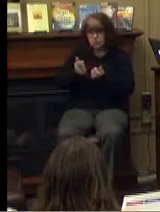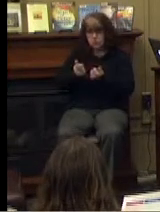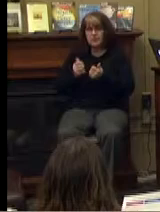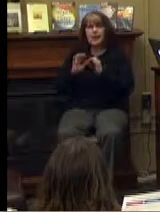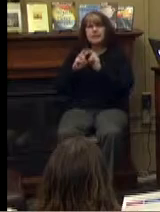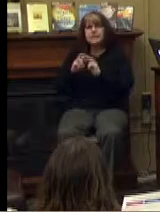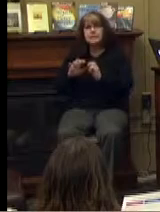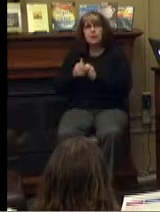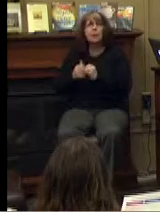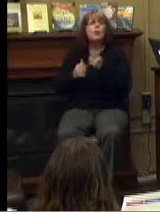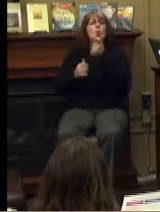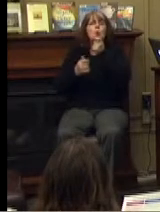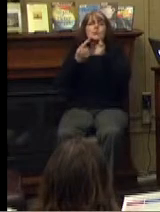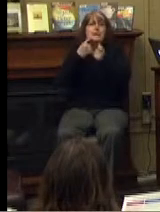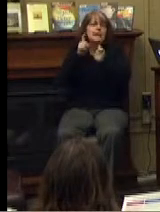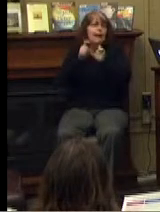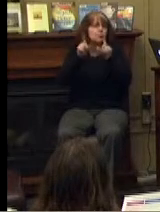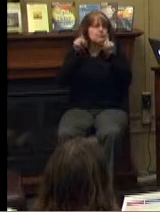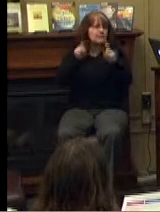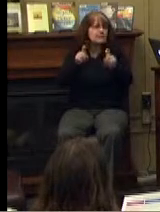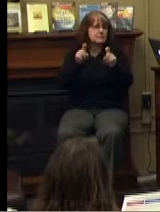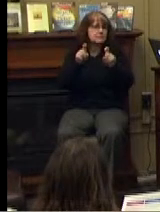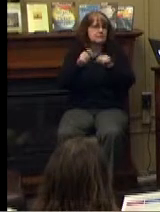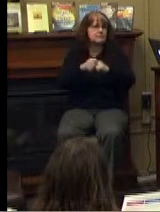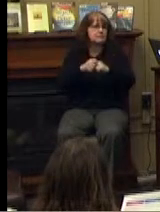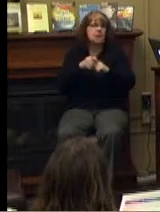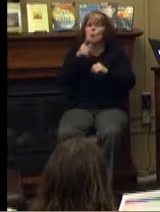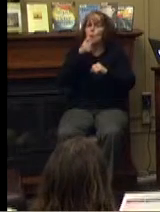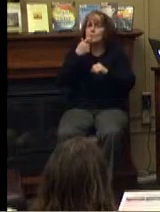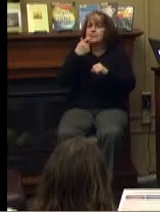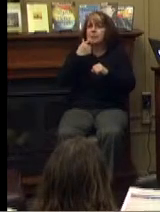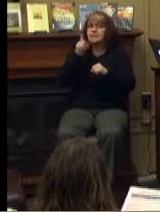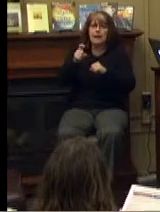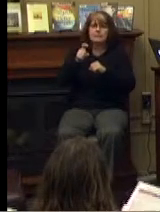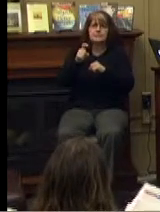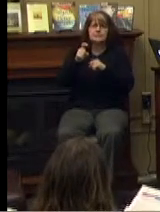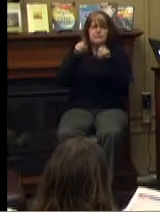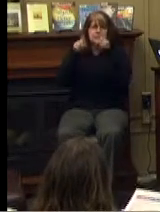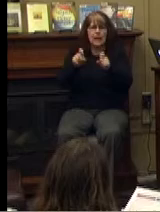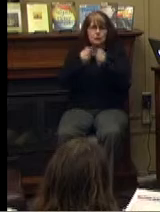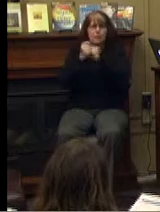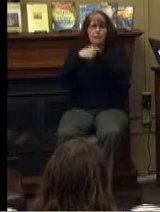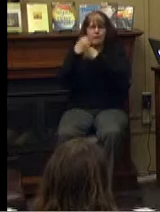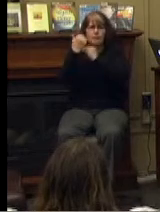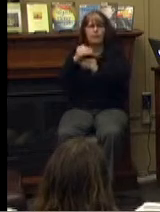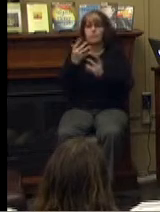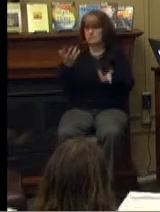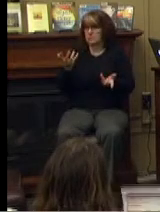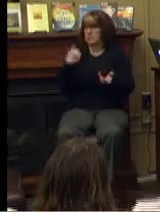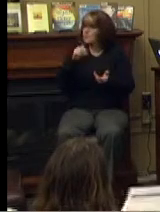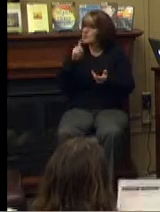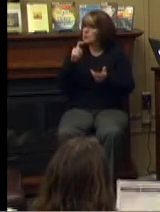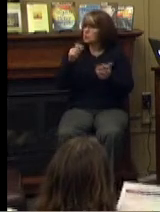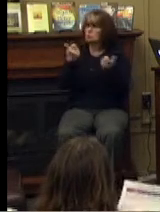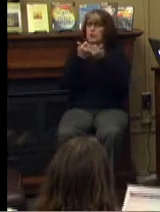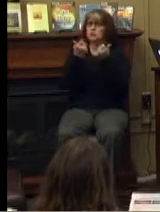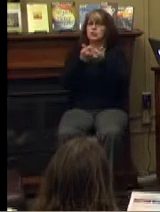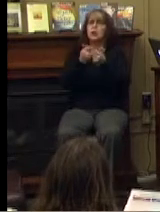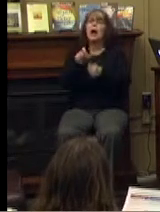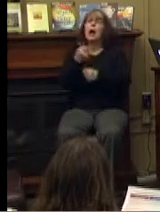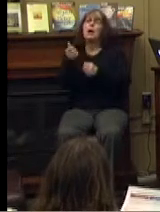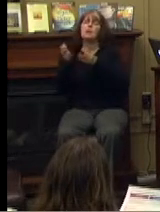have to do a test? Who says that we have to time the test? You know, those are some of the things we need to think about. What are some other ways that students can